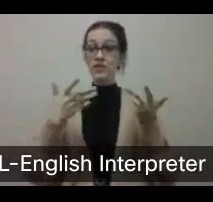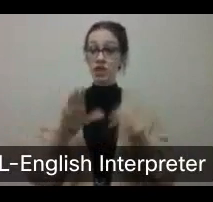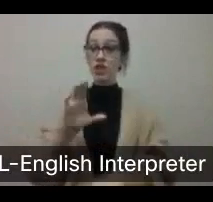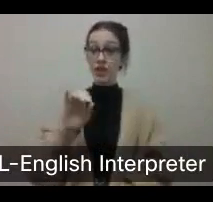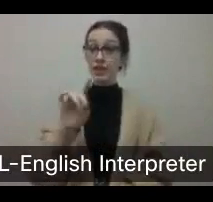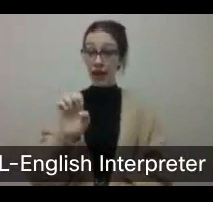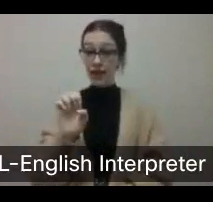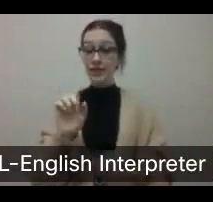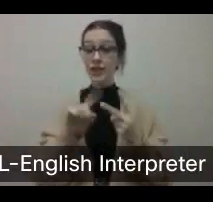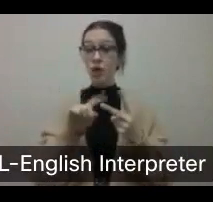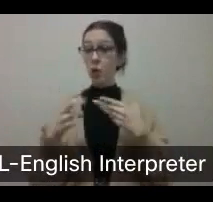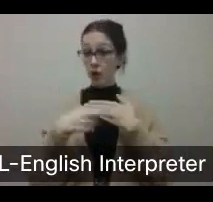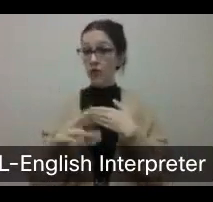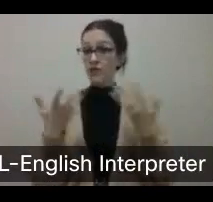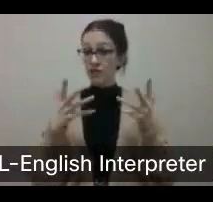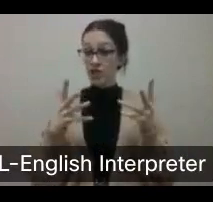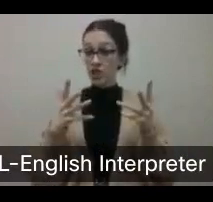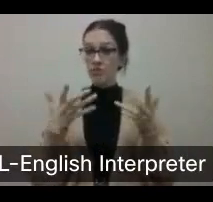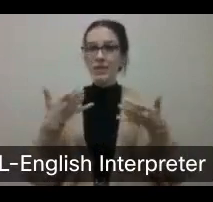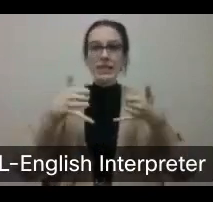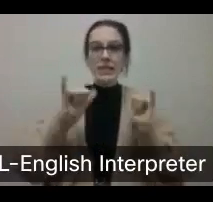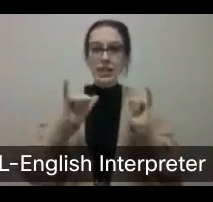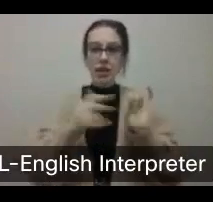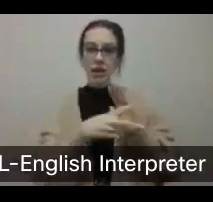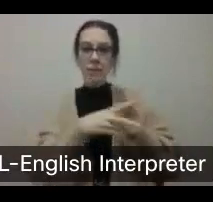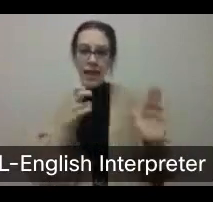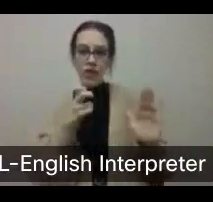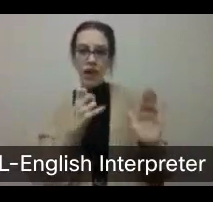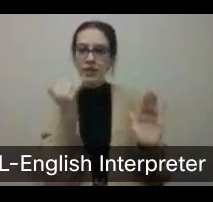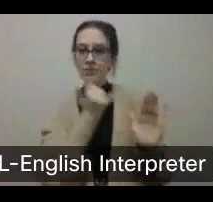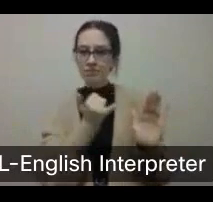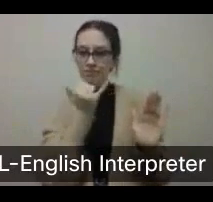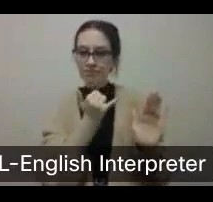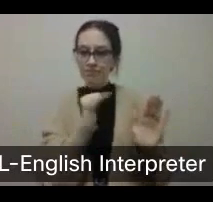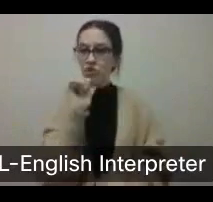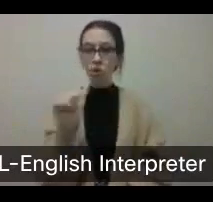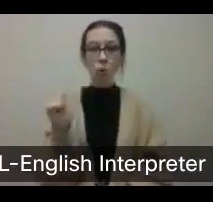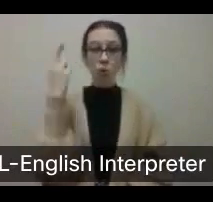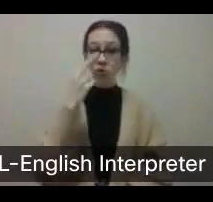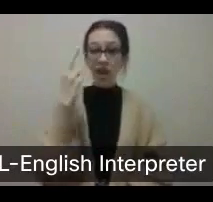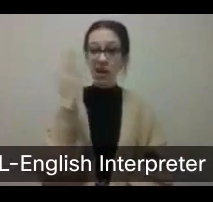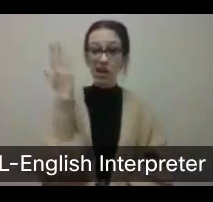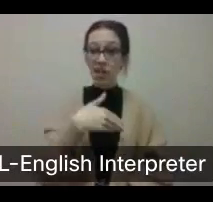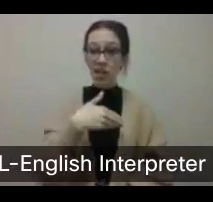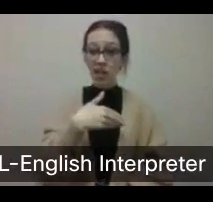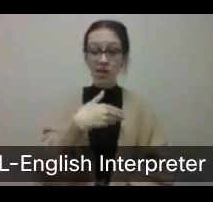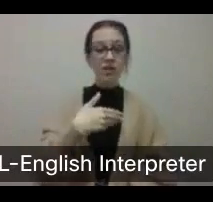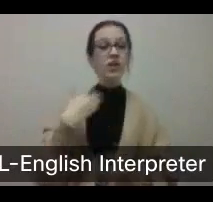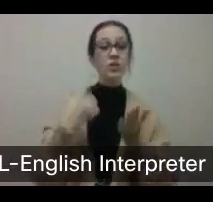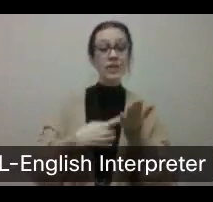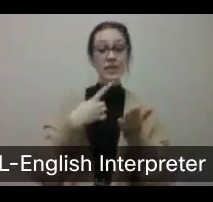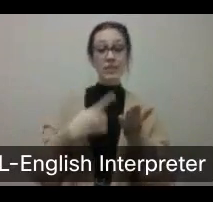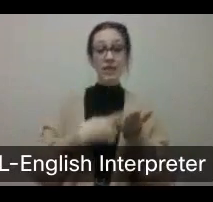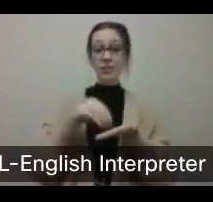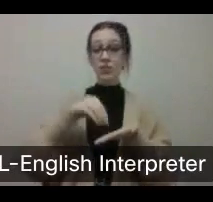realizing it. Paraphrasing can be challenging. Paraphrasing well can be challenging. So sometimes students will rely only on